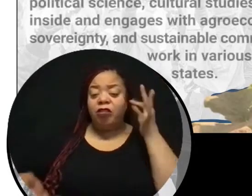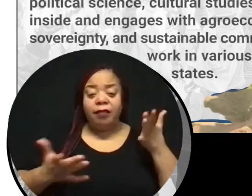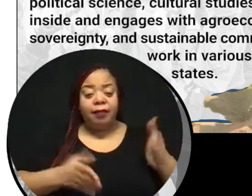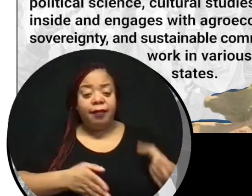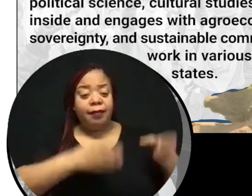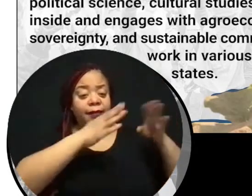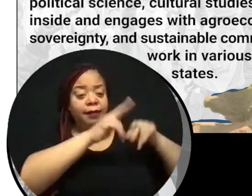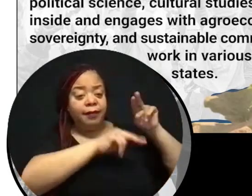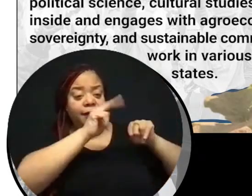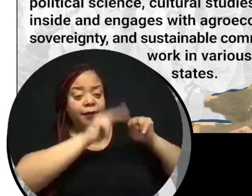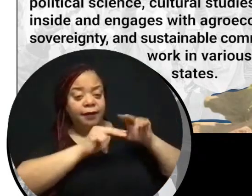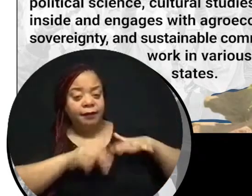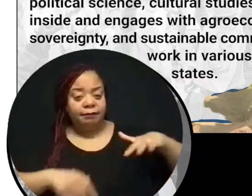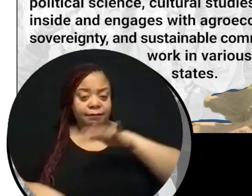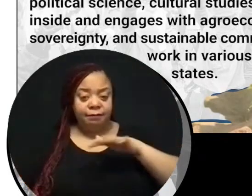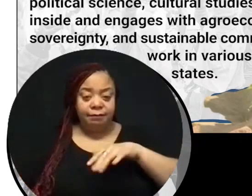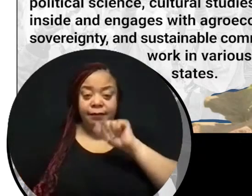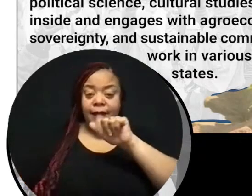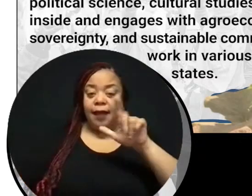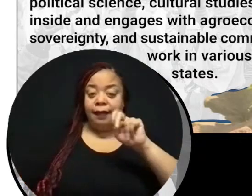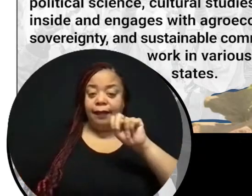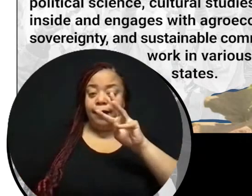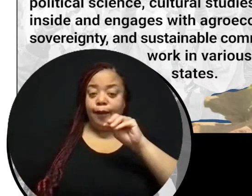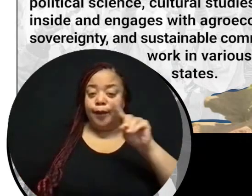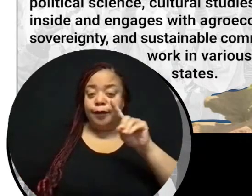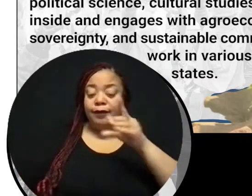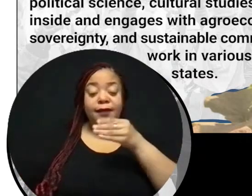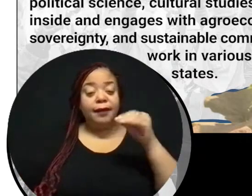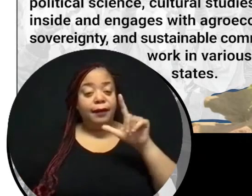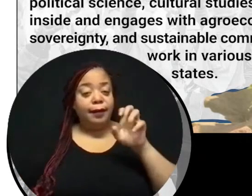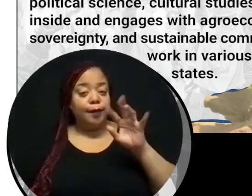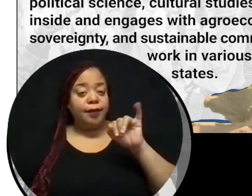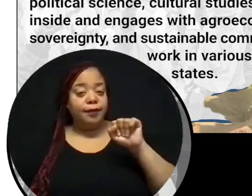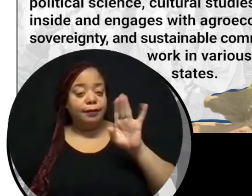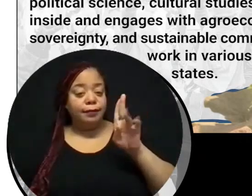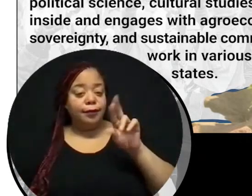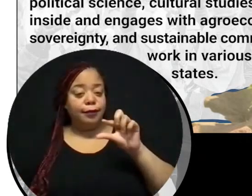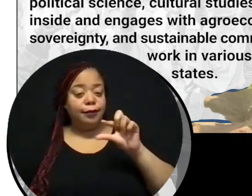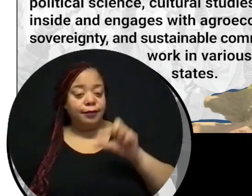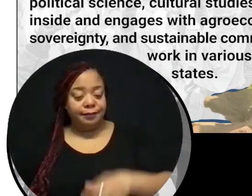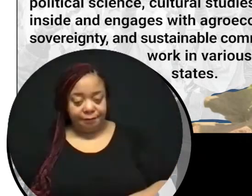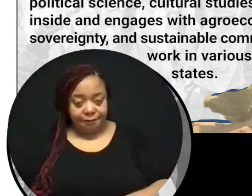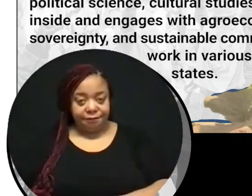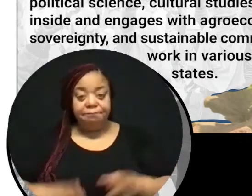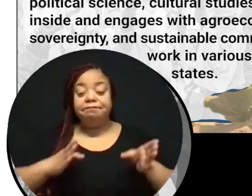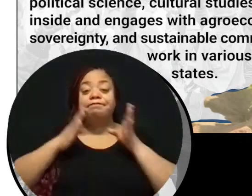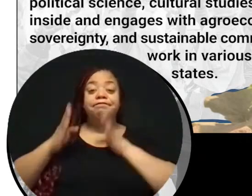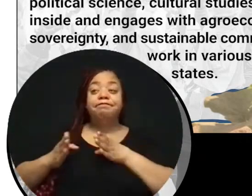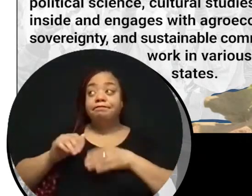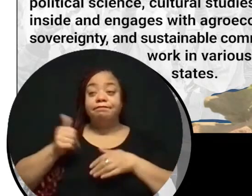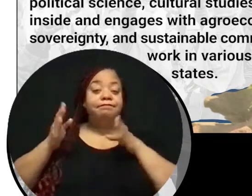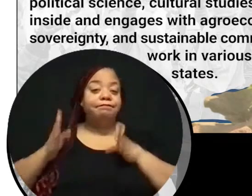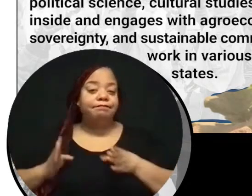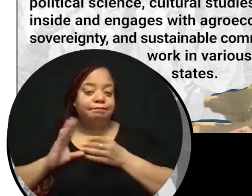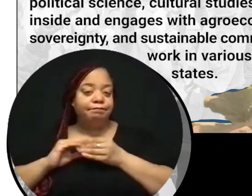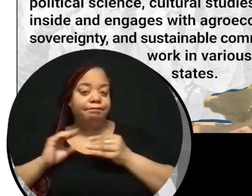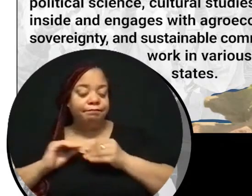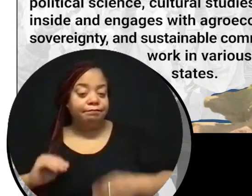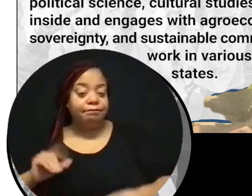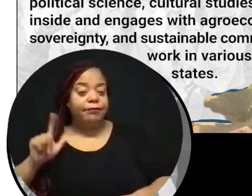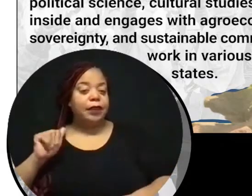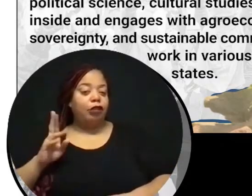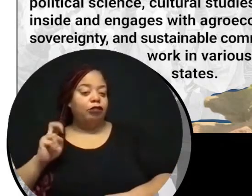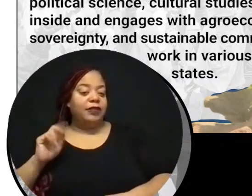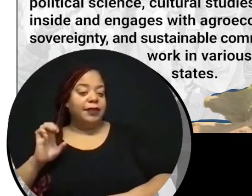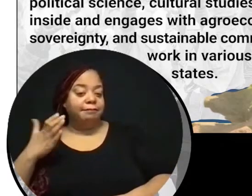Actually looking at what's being grown, there was a lot of specialty crops that grow right here in the prison, and a lot